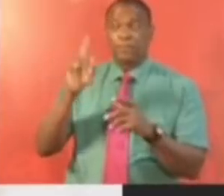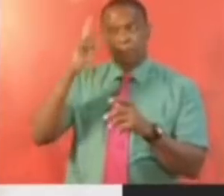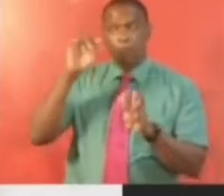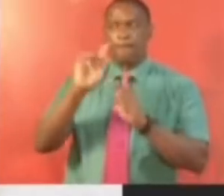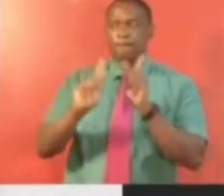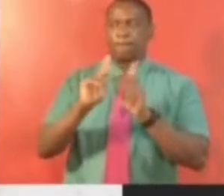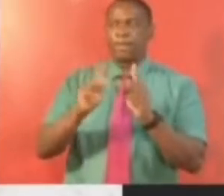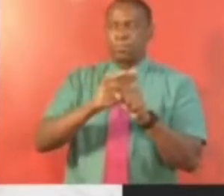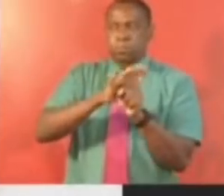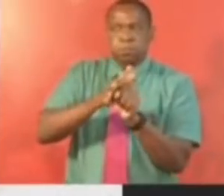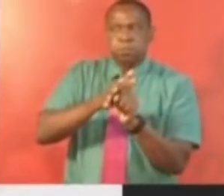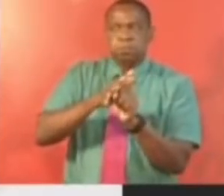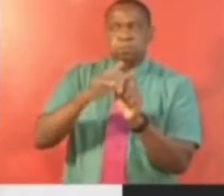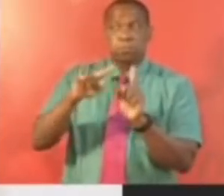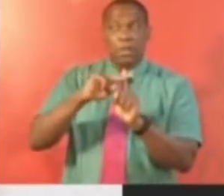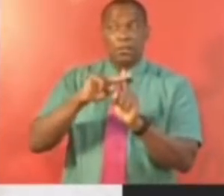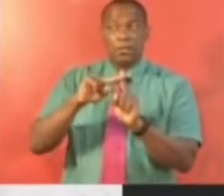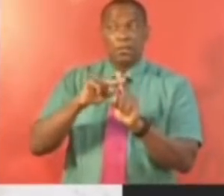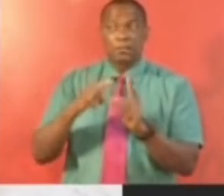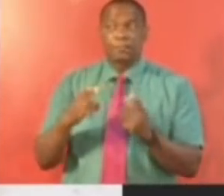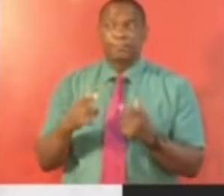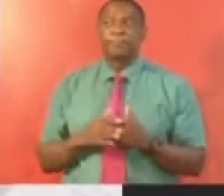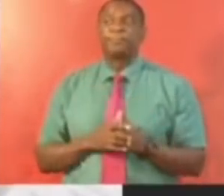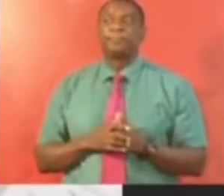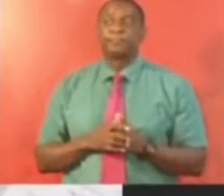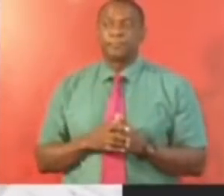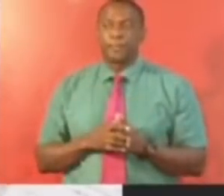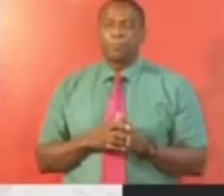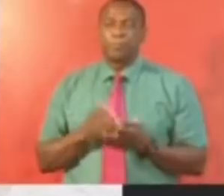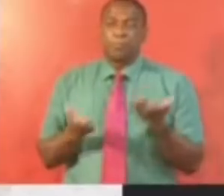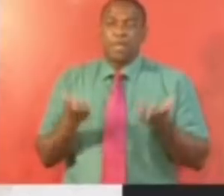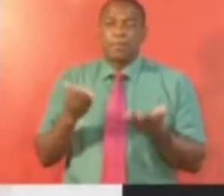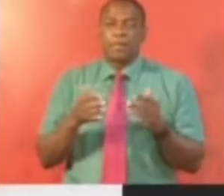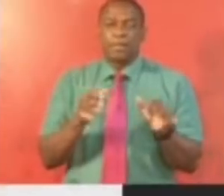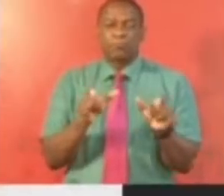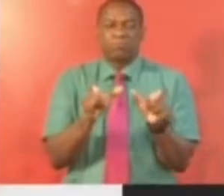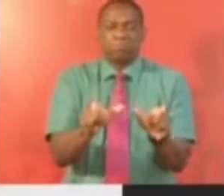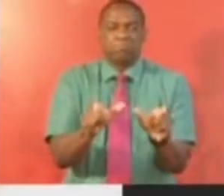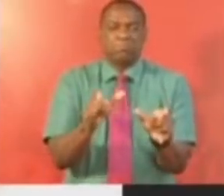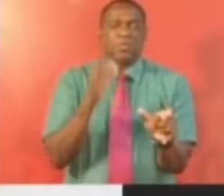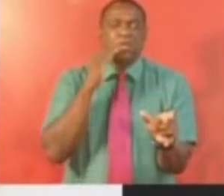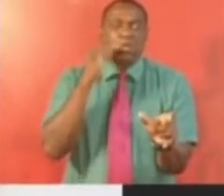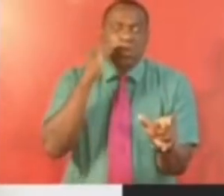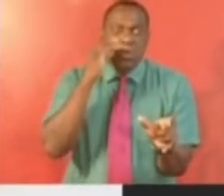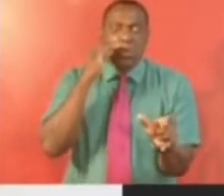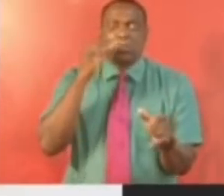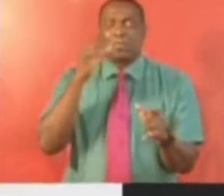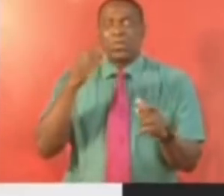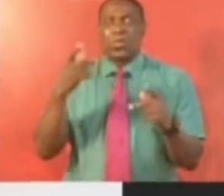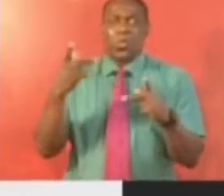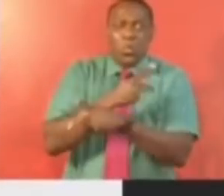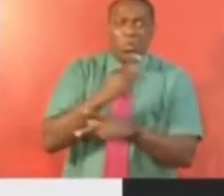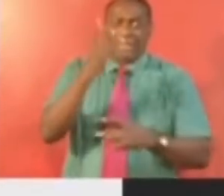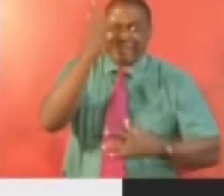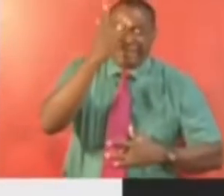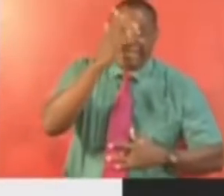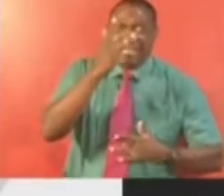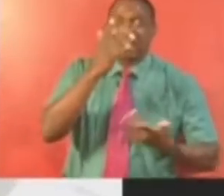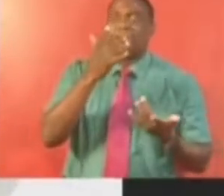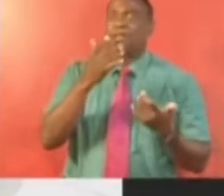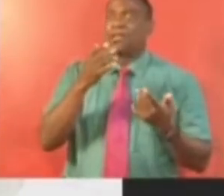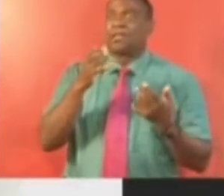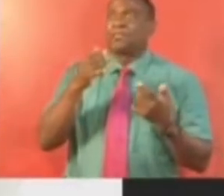an escalation of their symptoms at home and require or contact the medical official to see if they require